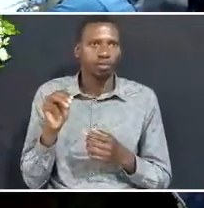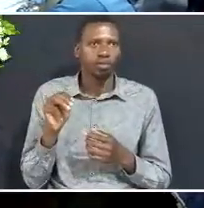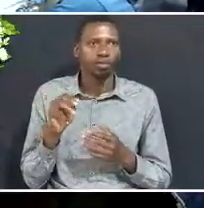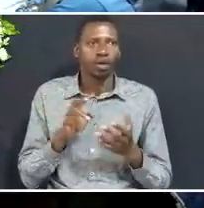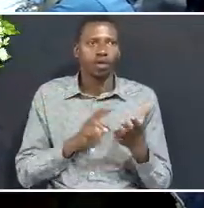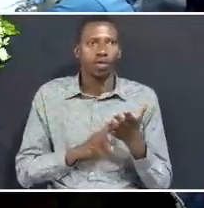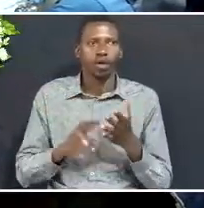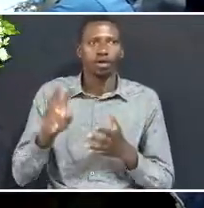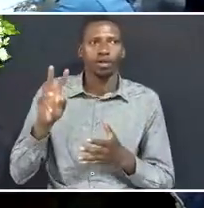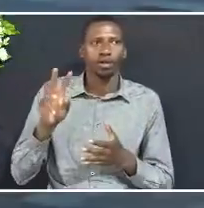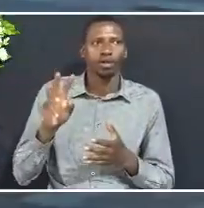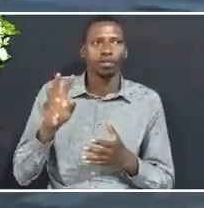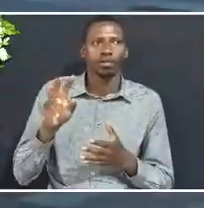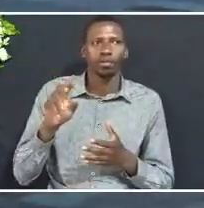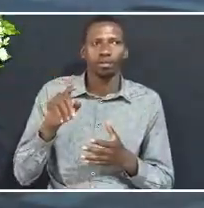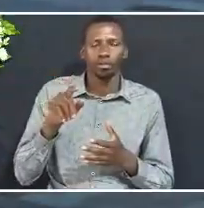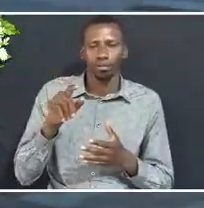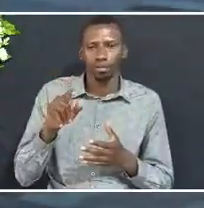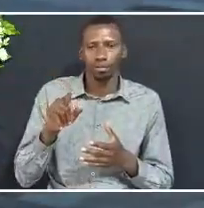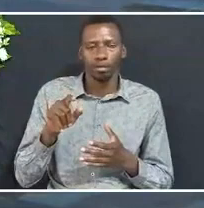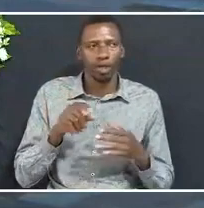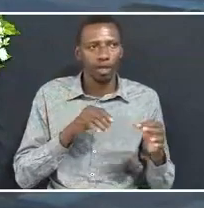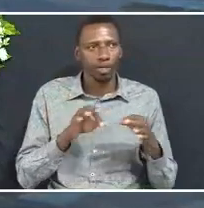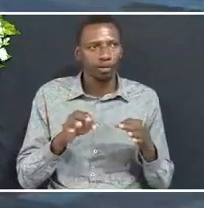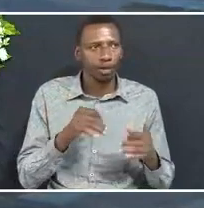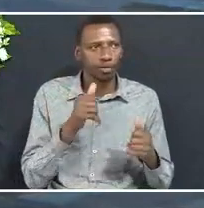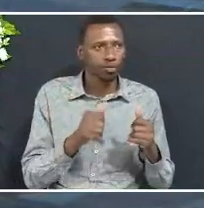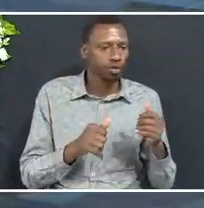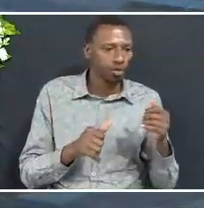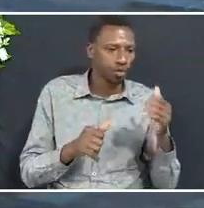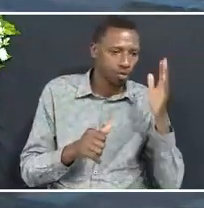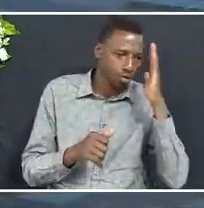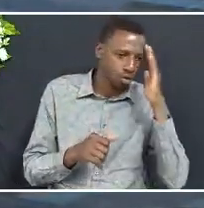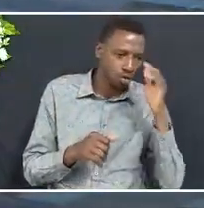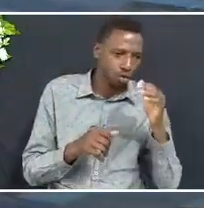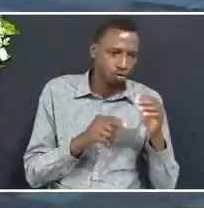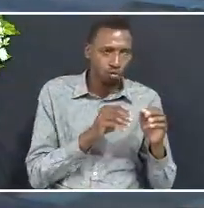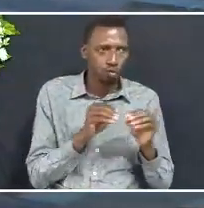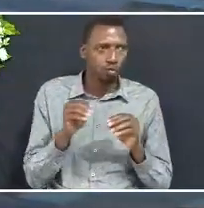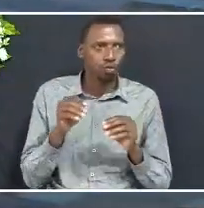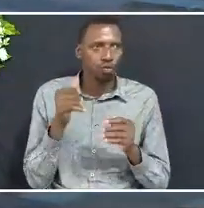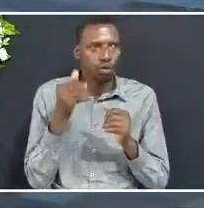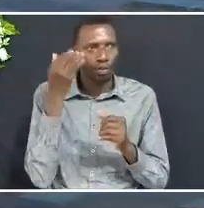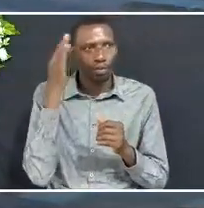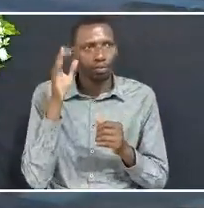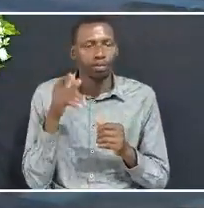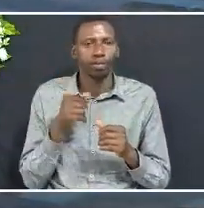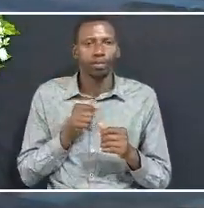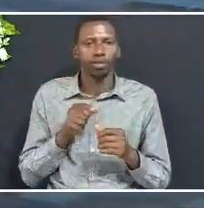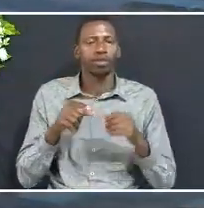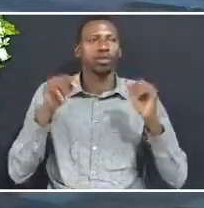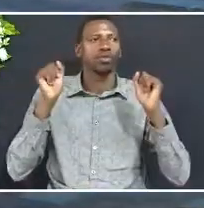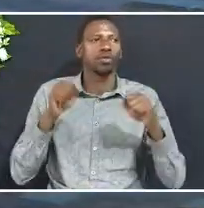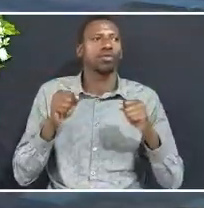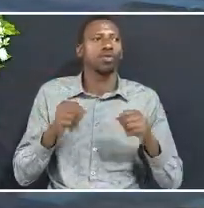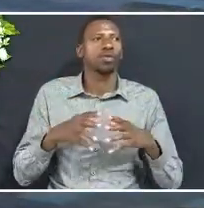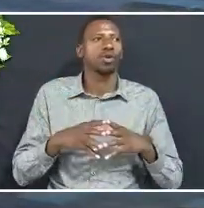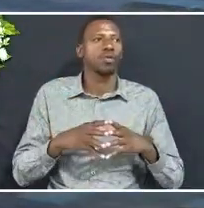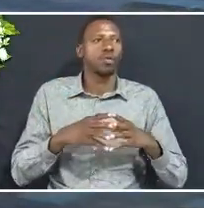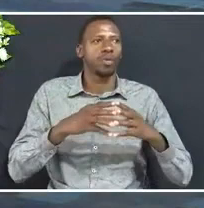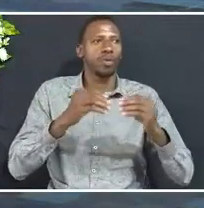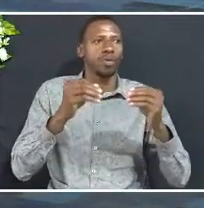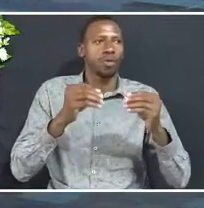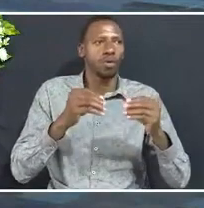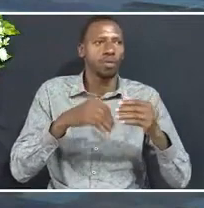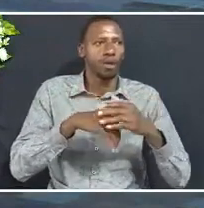him from the known to the unknown, she was able to go out on